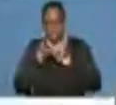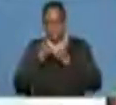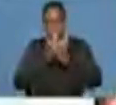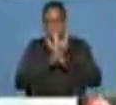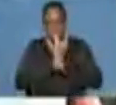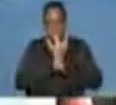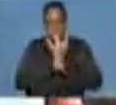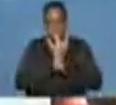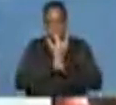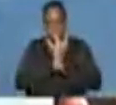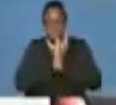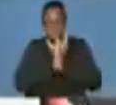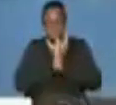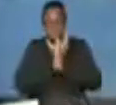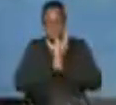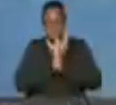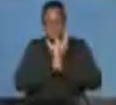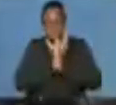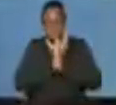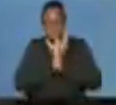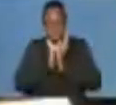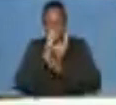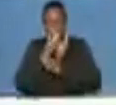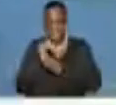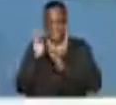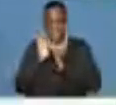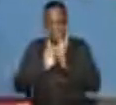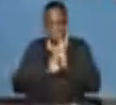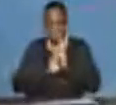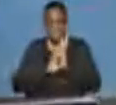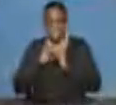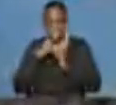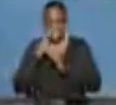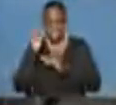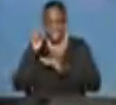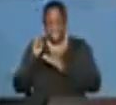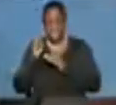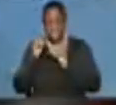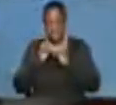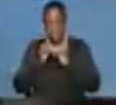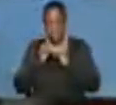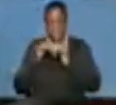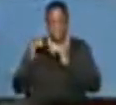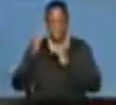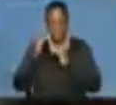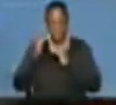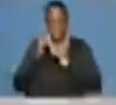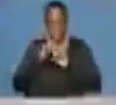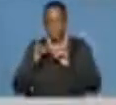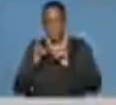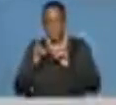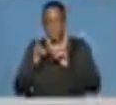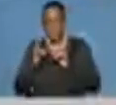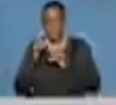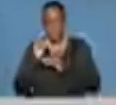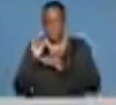to consider an increase, and Cabinet did agree to consider an increase, but there was some conditions we have to satisfy. What